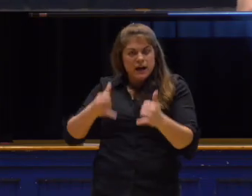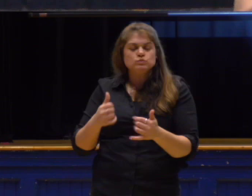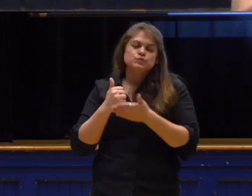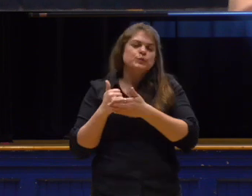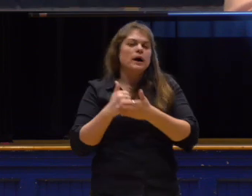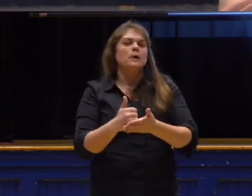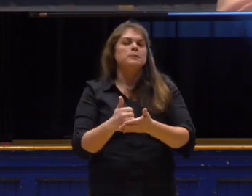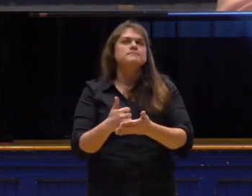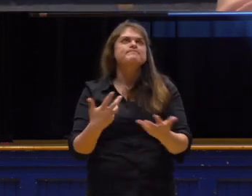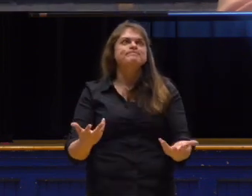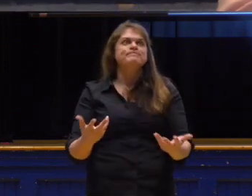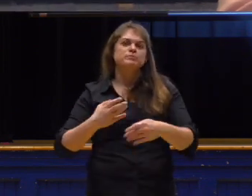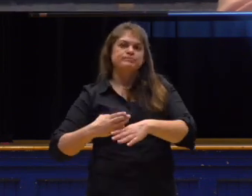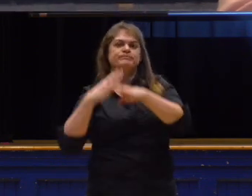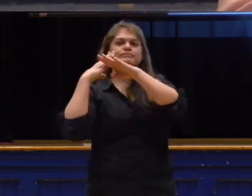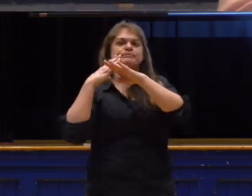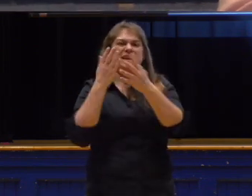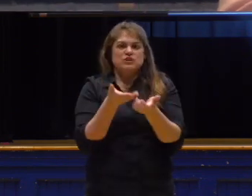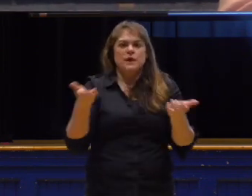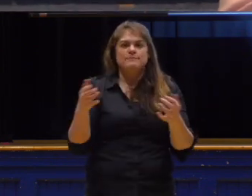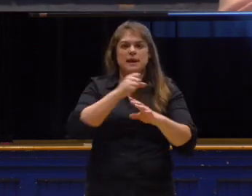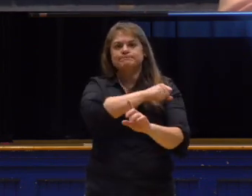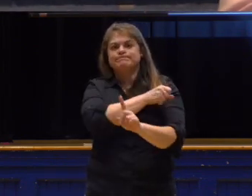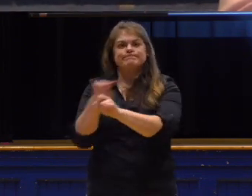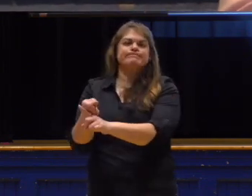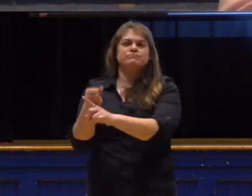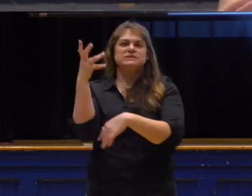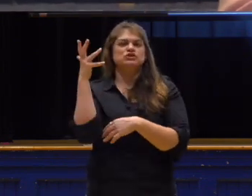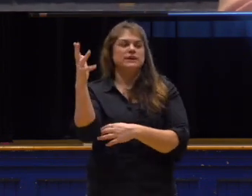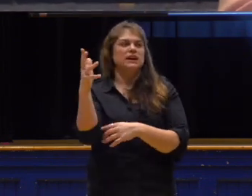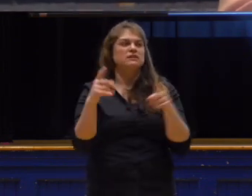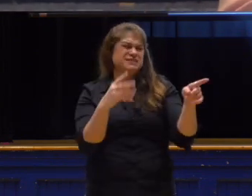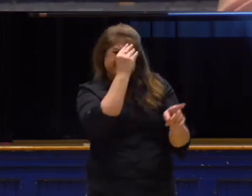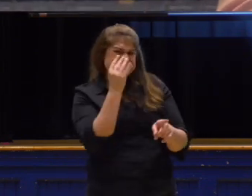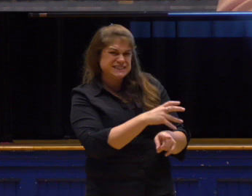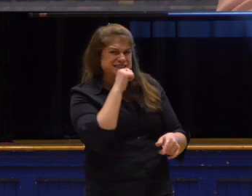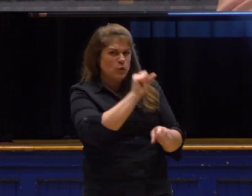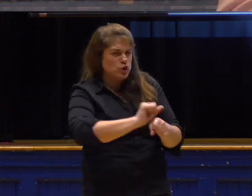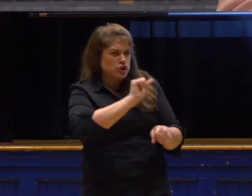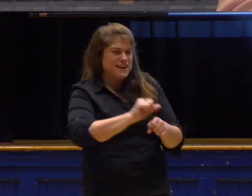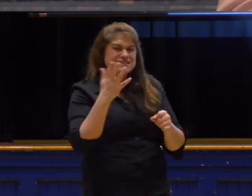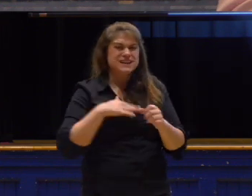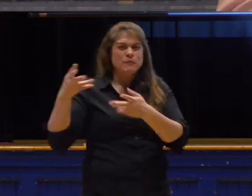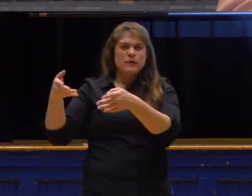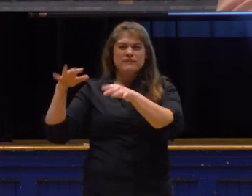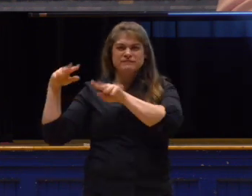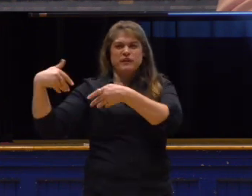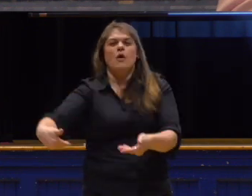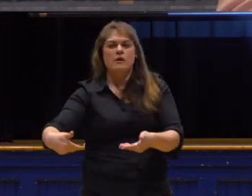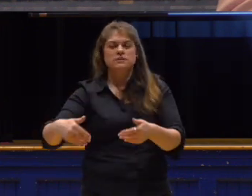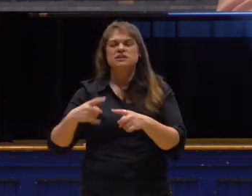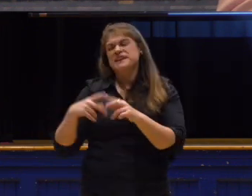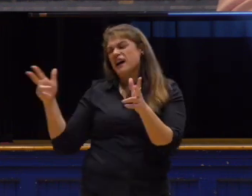keep the equipment from hitting the trees. Some of them are falling down already. Well, they have